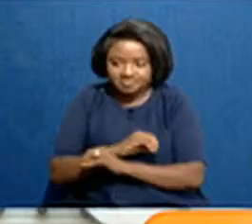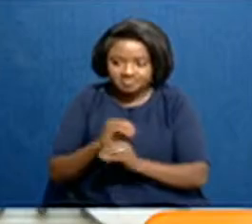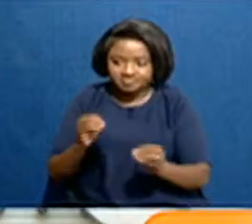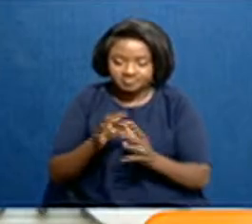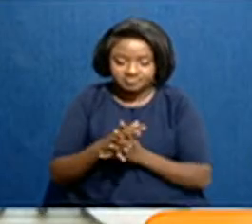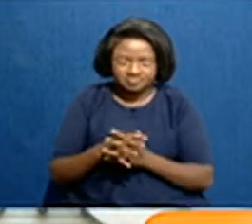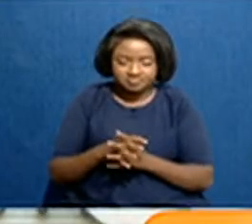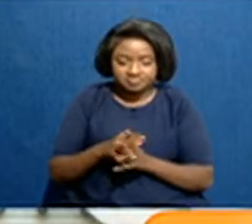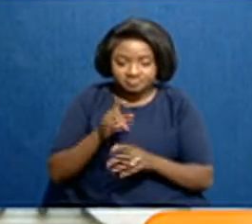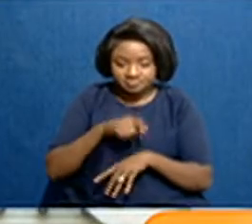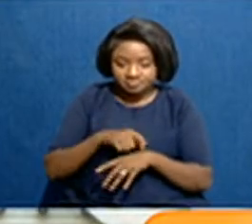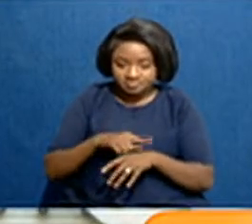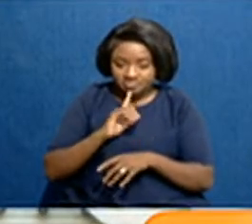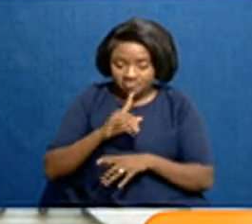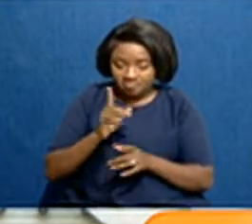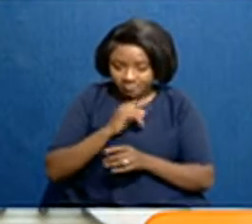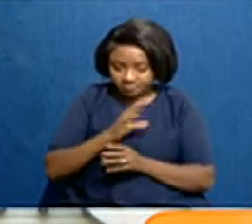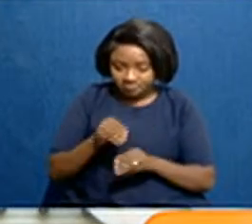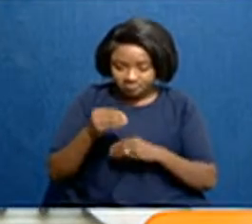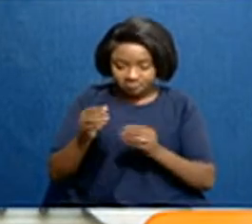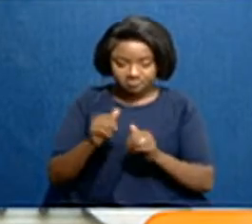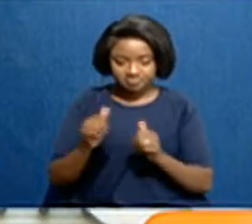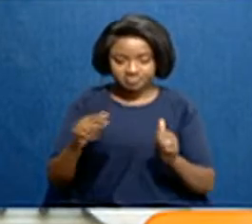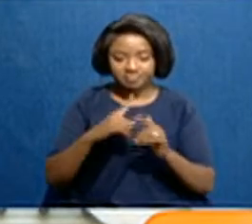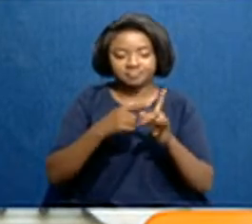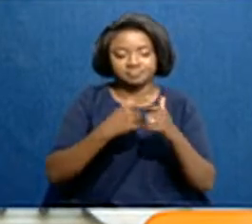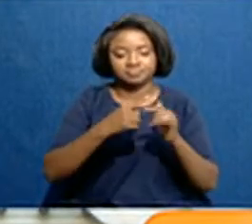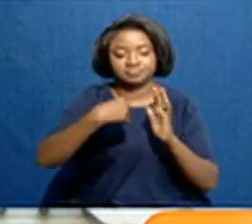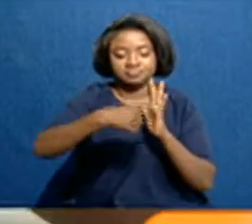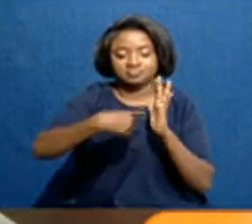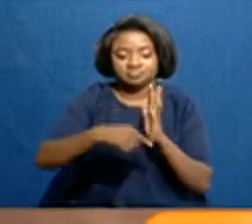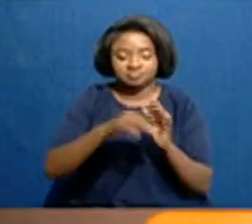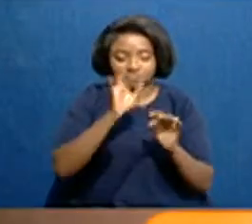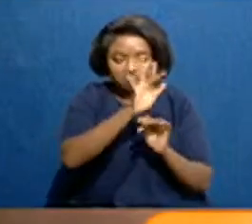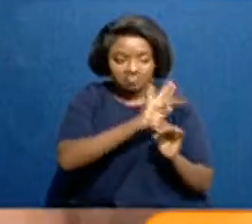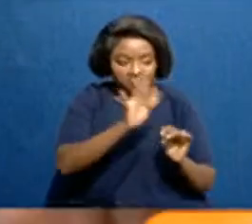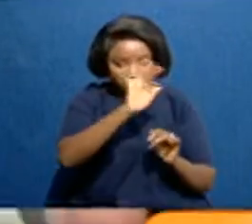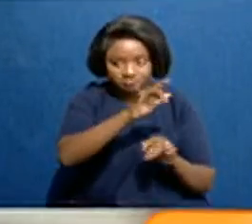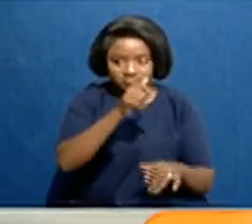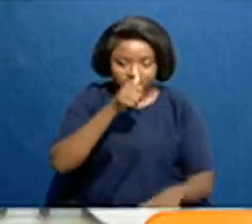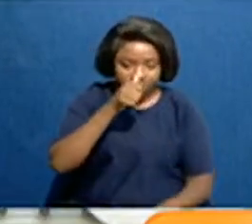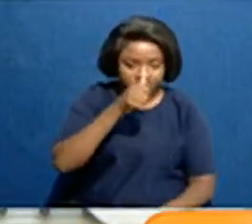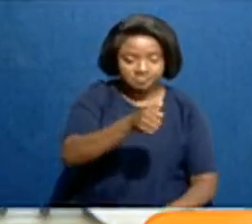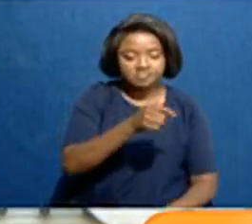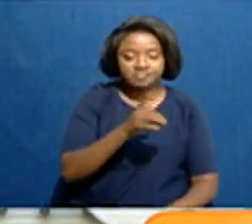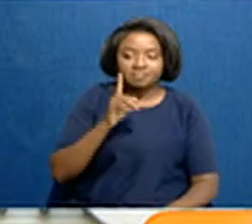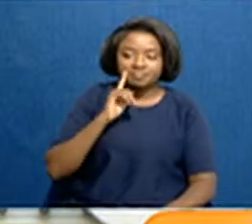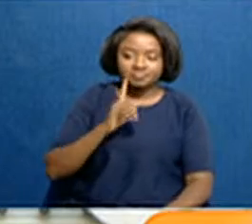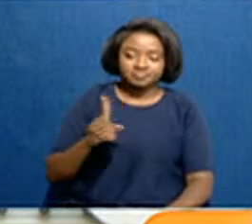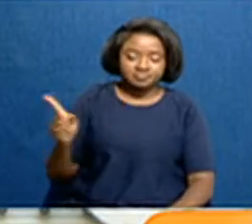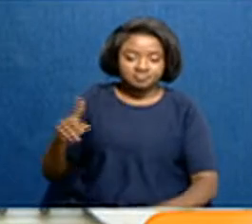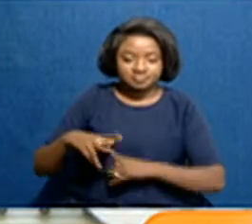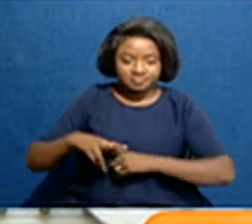Once instructions are issued for the machine to do the work at the click of a button, the entire